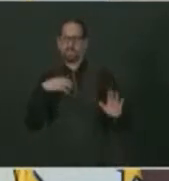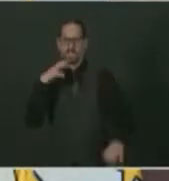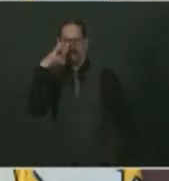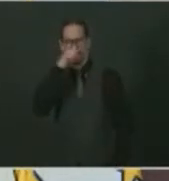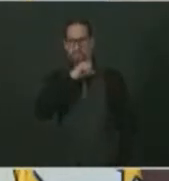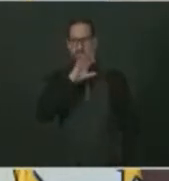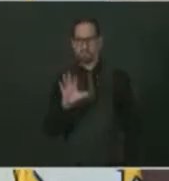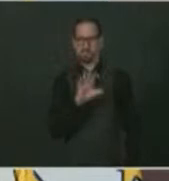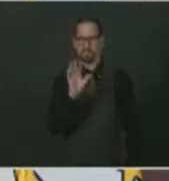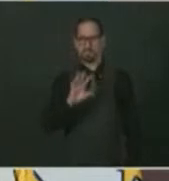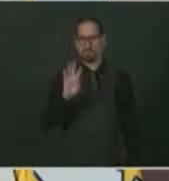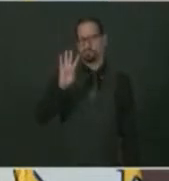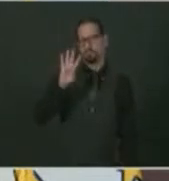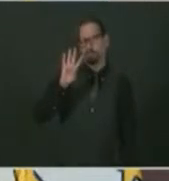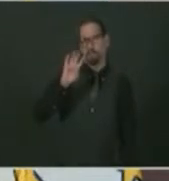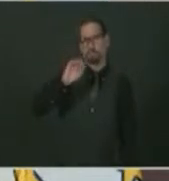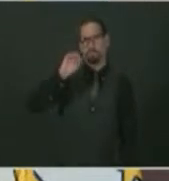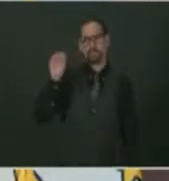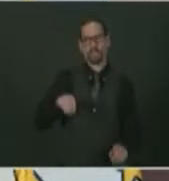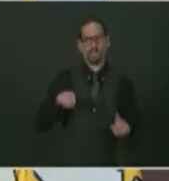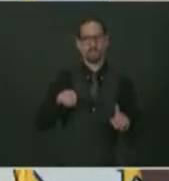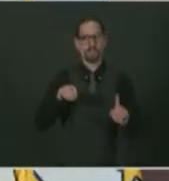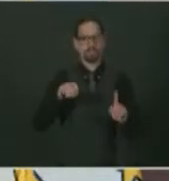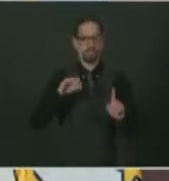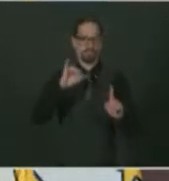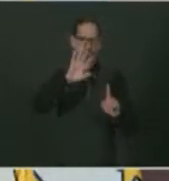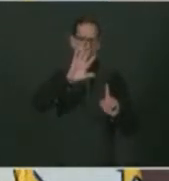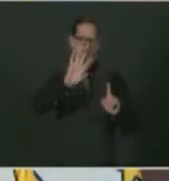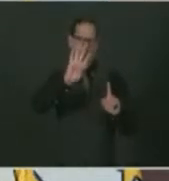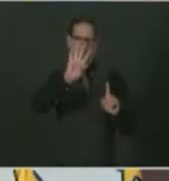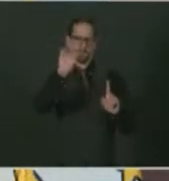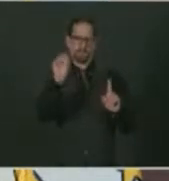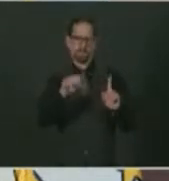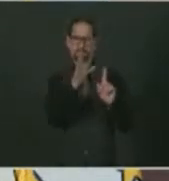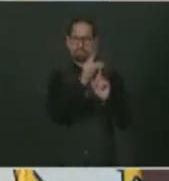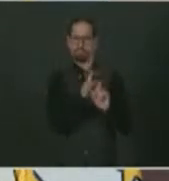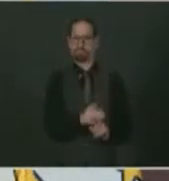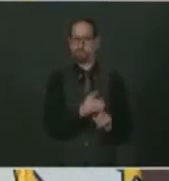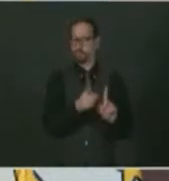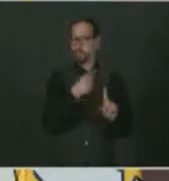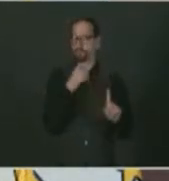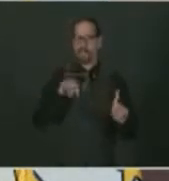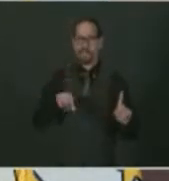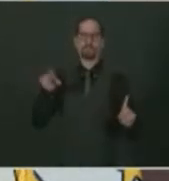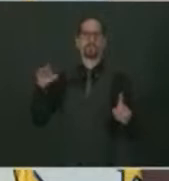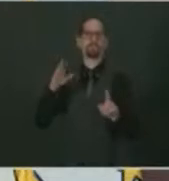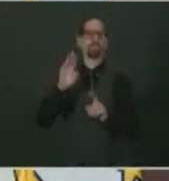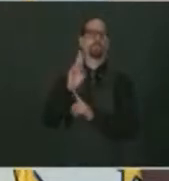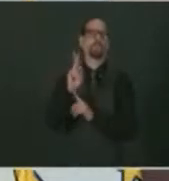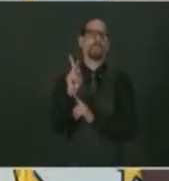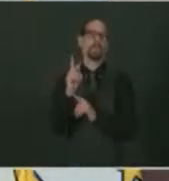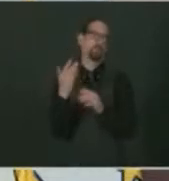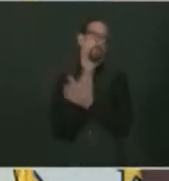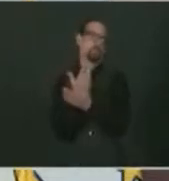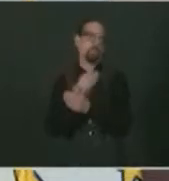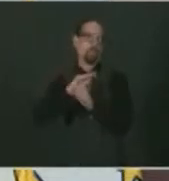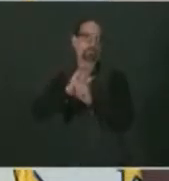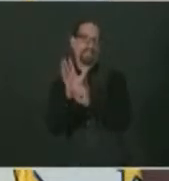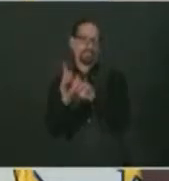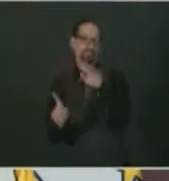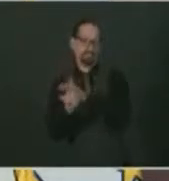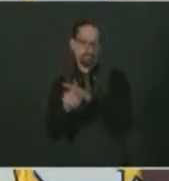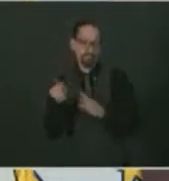are variant cases. That's a number that we have projected. Hasn't been surprising, but